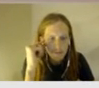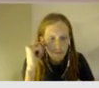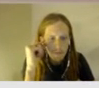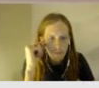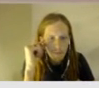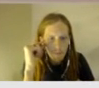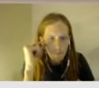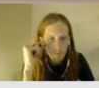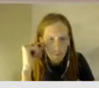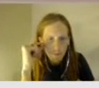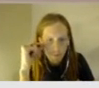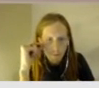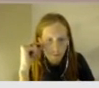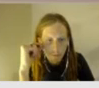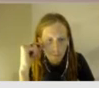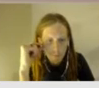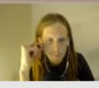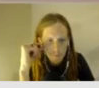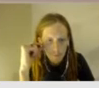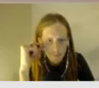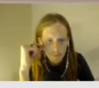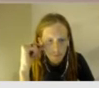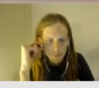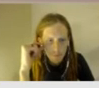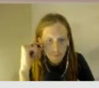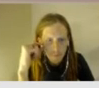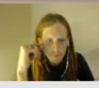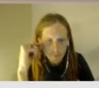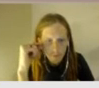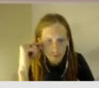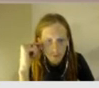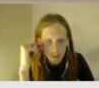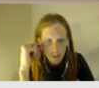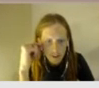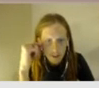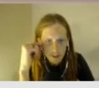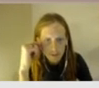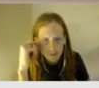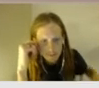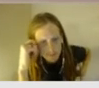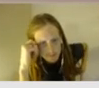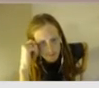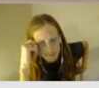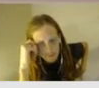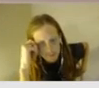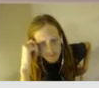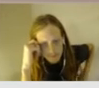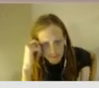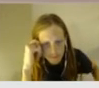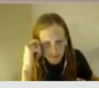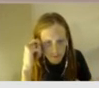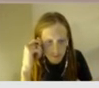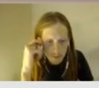dog got hit by a car, and she kind of scooped this poor little dog up, and as it was kind of dying in her